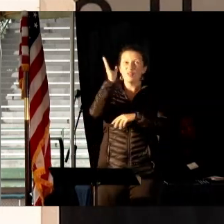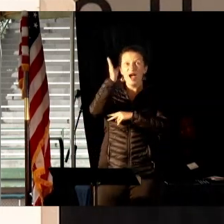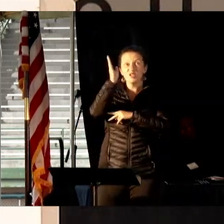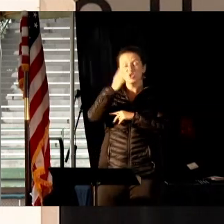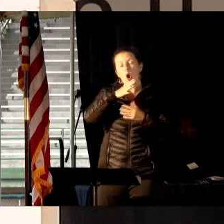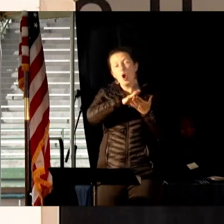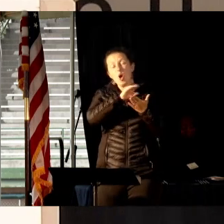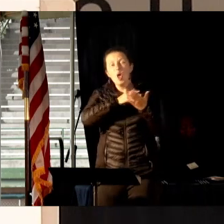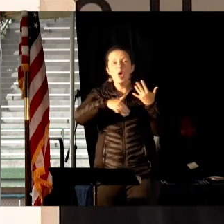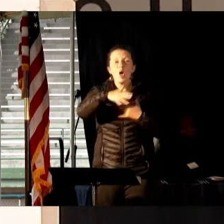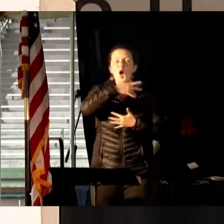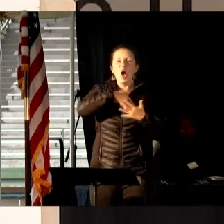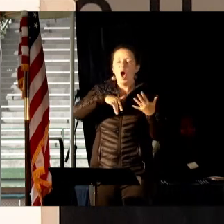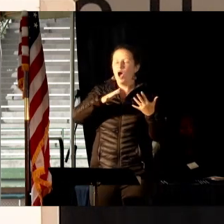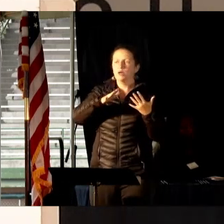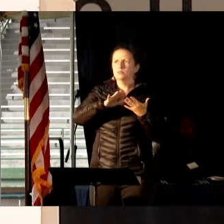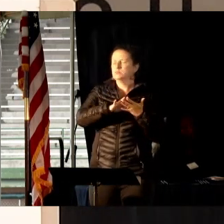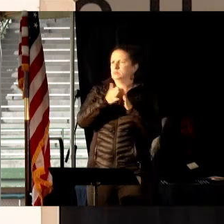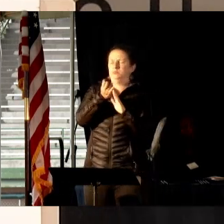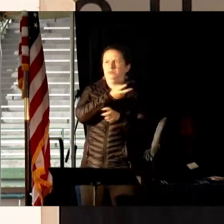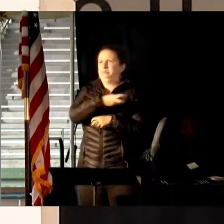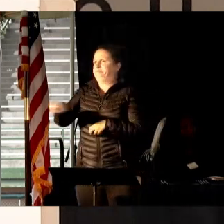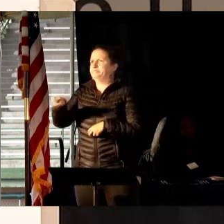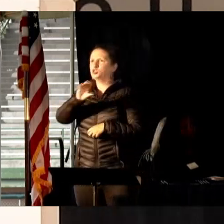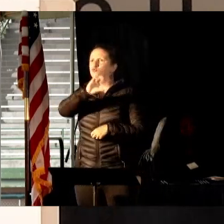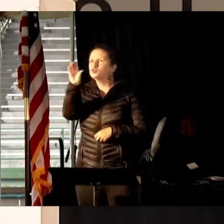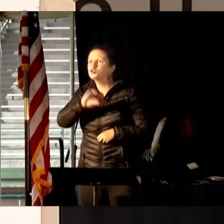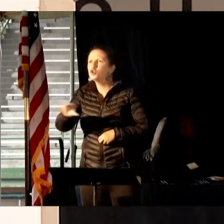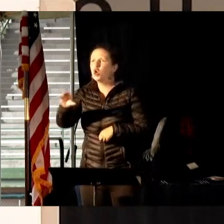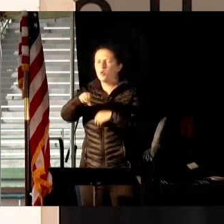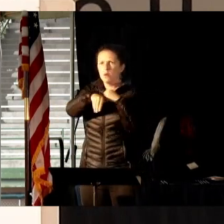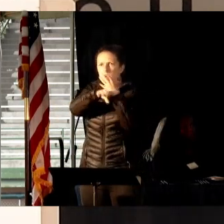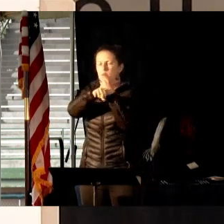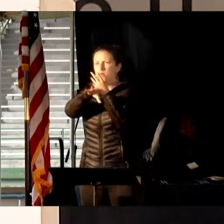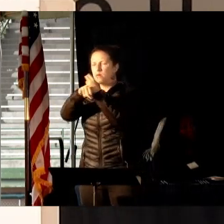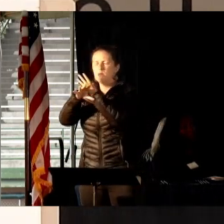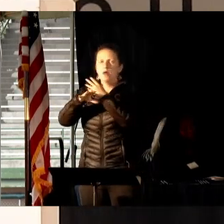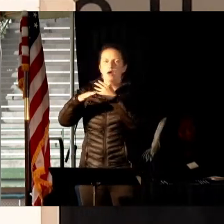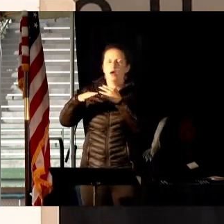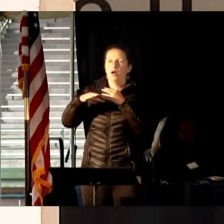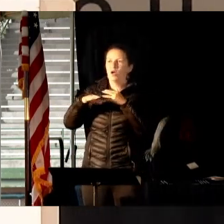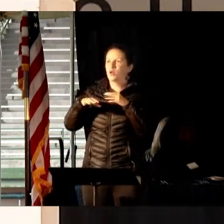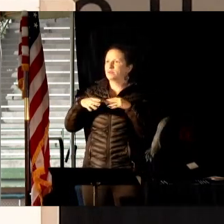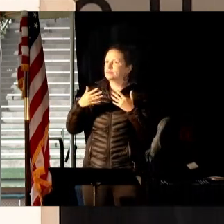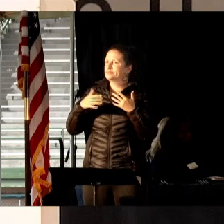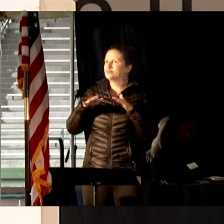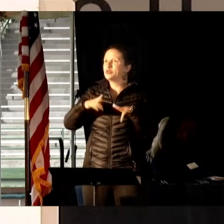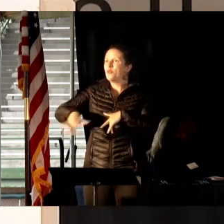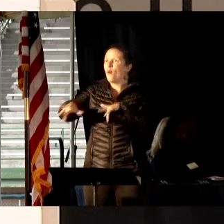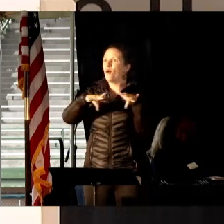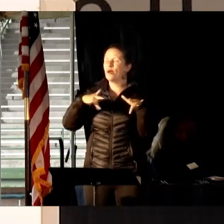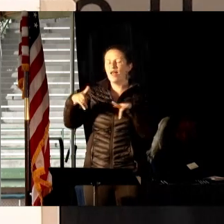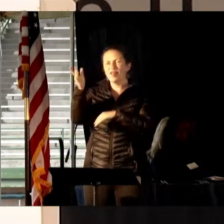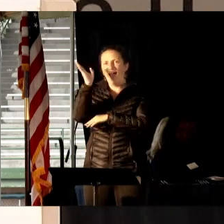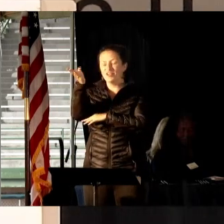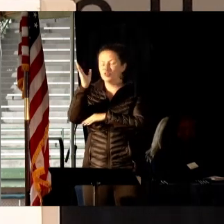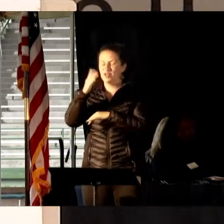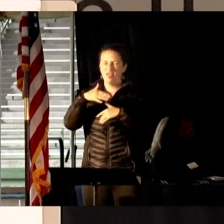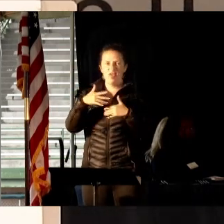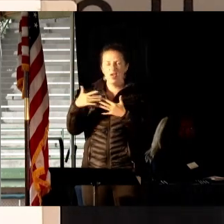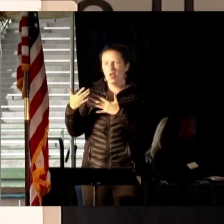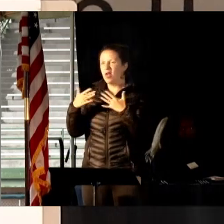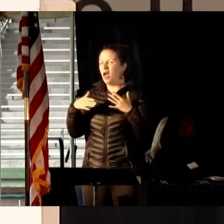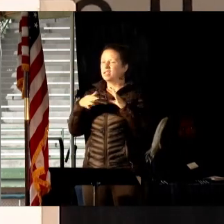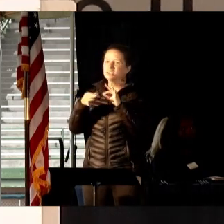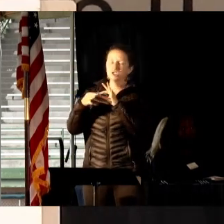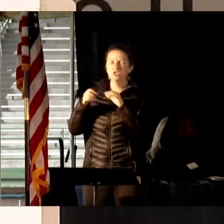few sporadic messages during Zoom calls. Then finally, as the seasons changed and leaves began to fall, we found ourselves in the midst